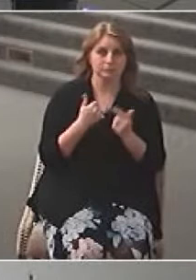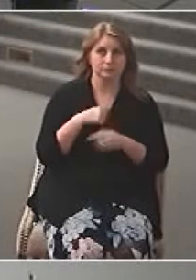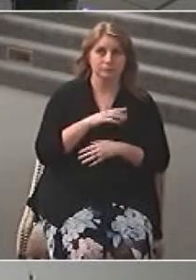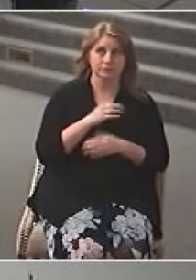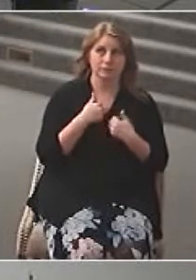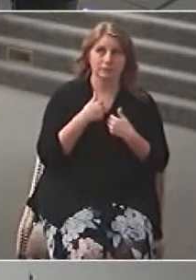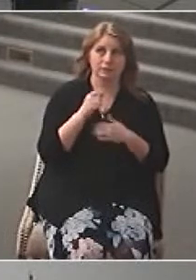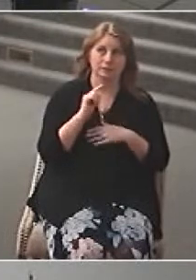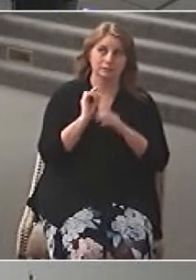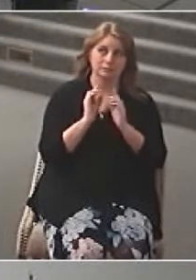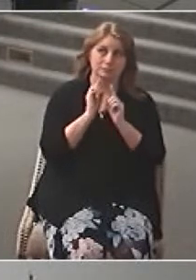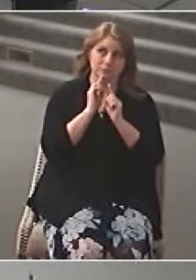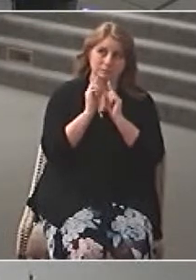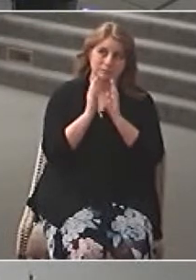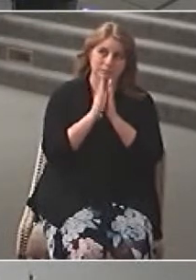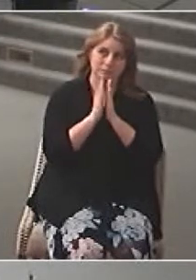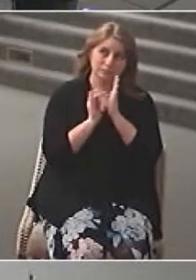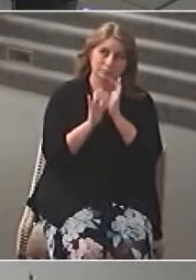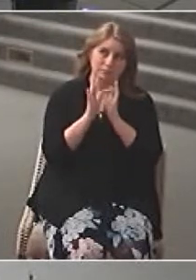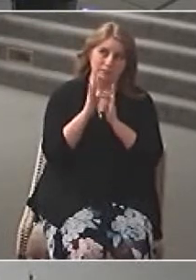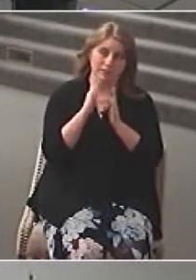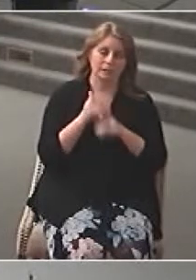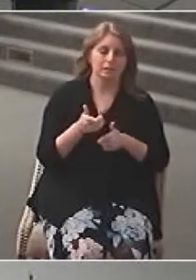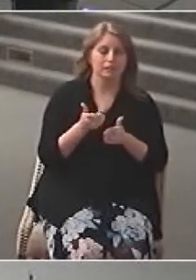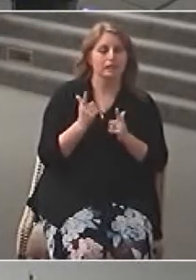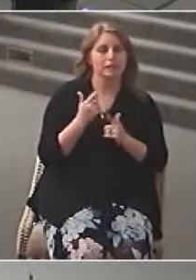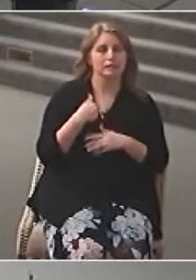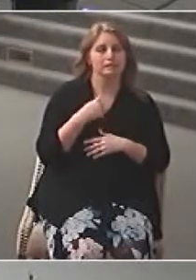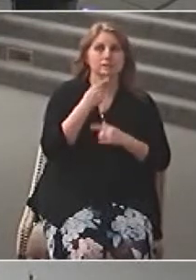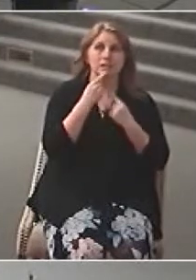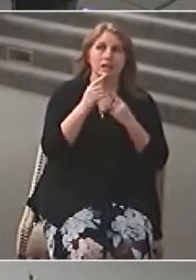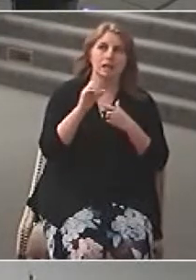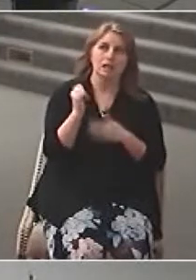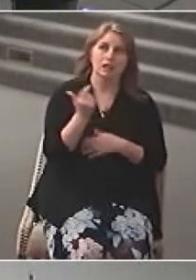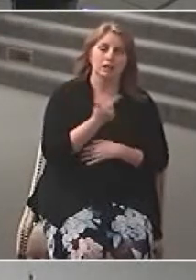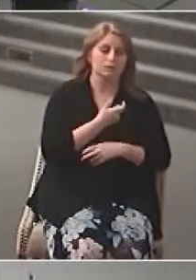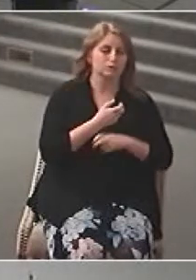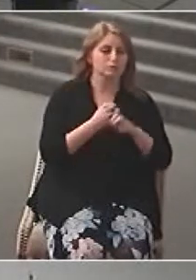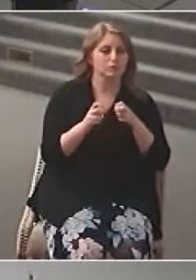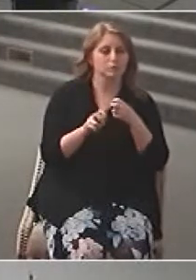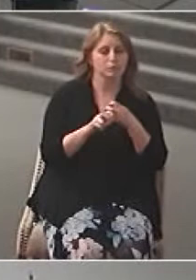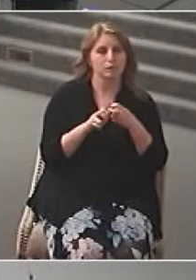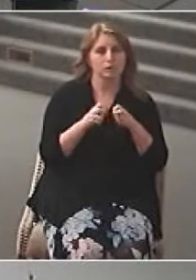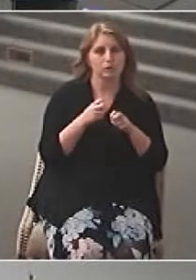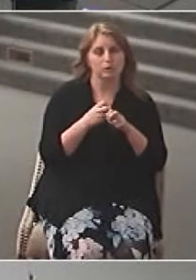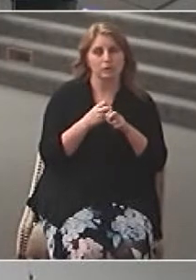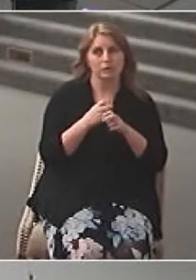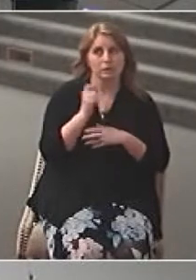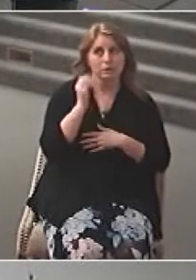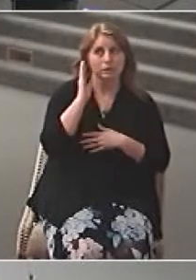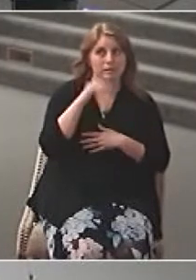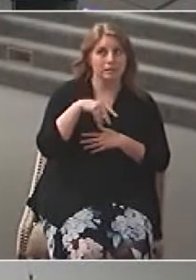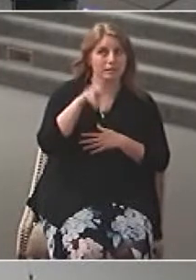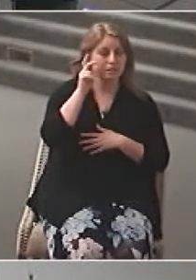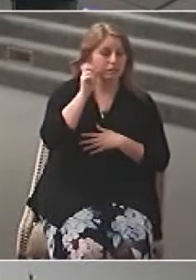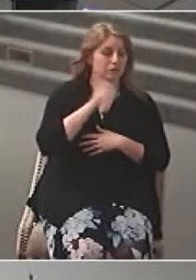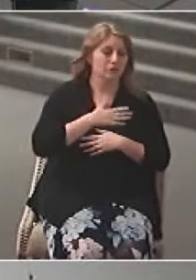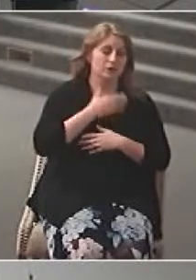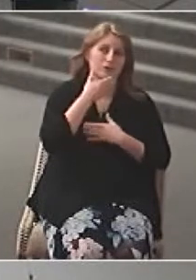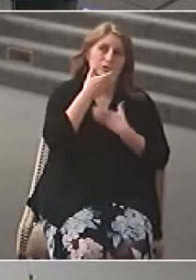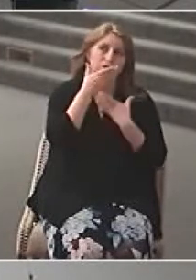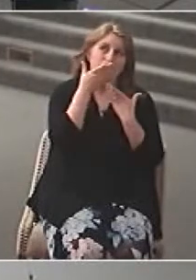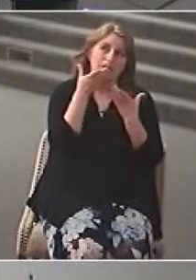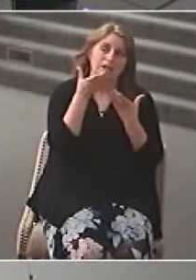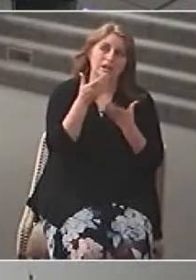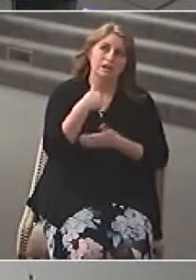right. Have a little talk with Jesus, tell him all about our troubles. Hear our